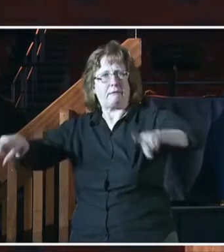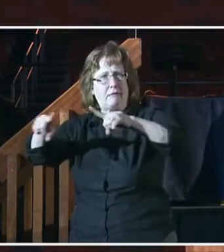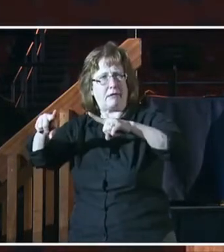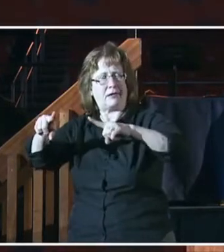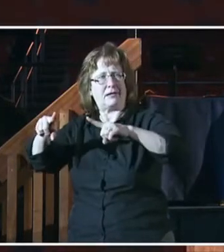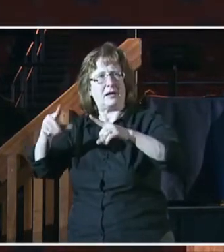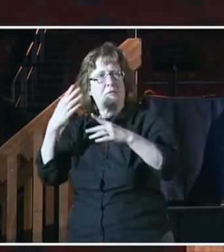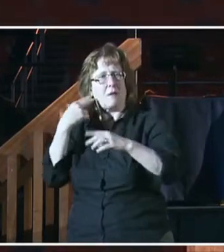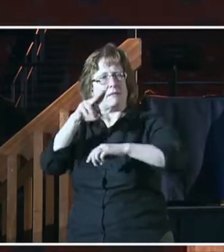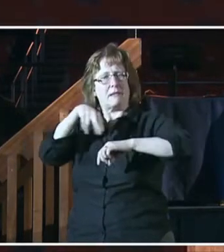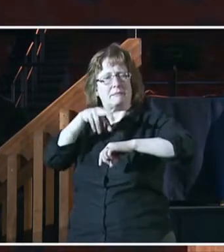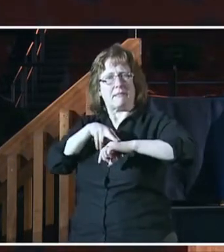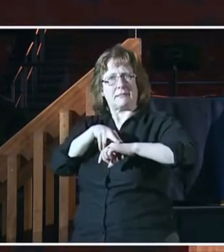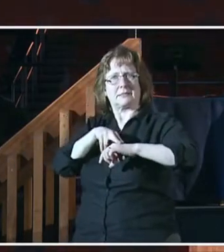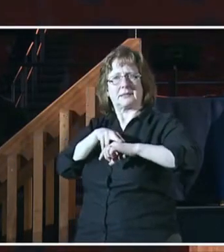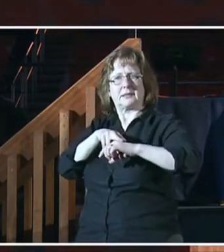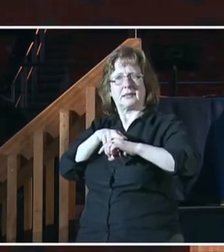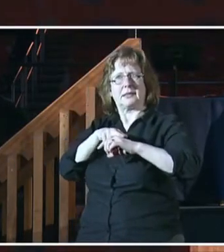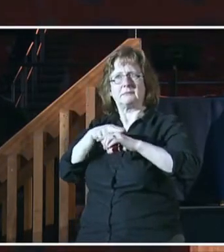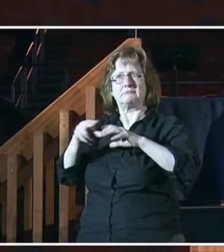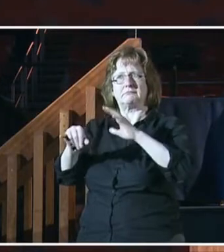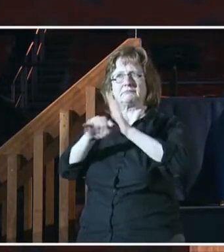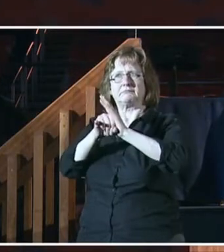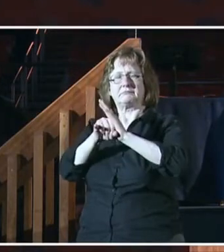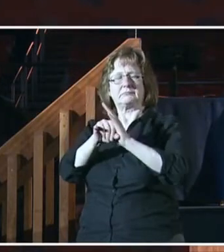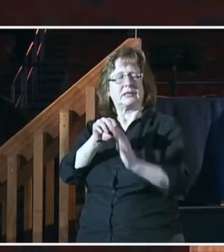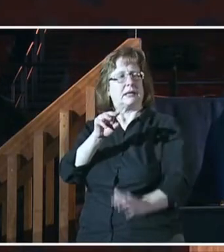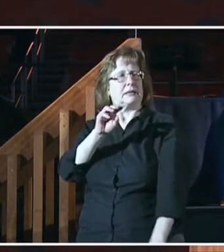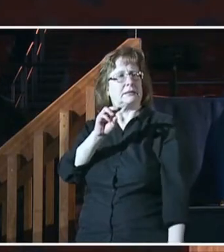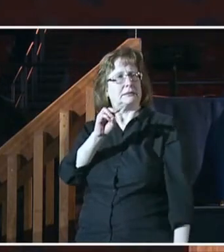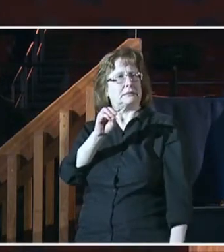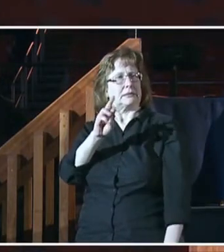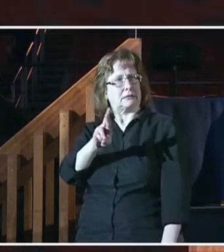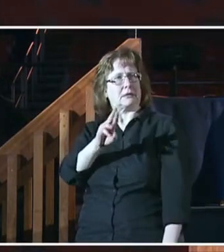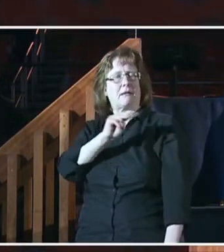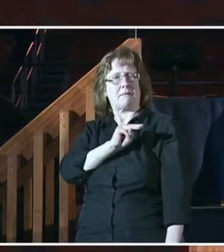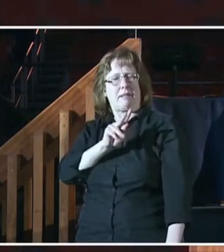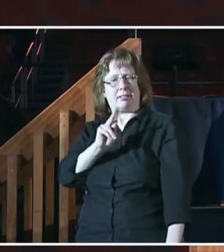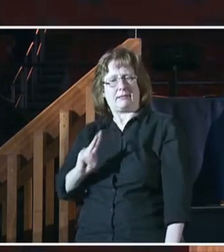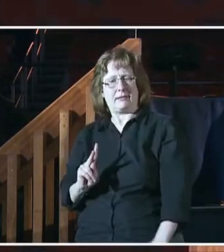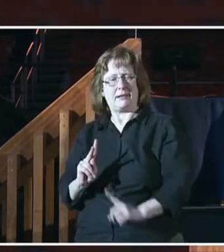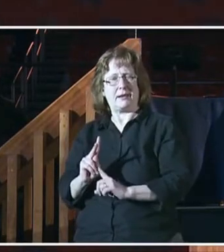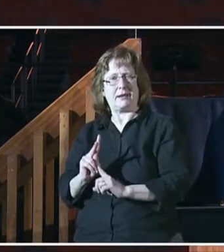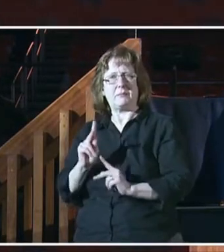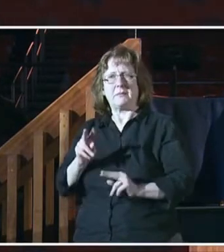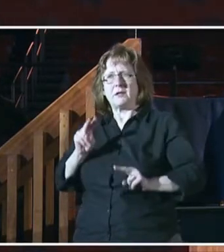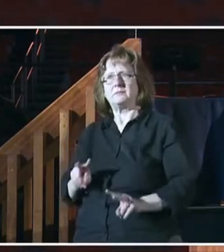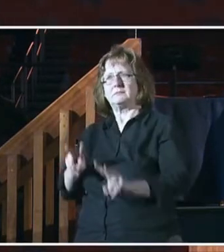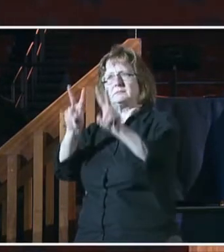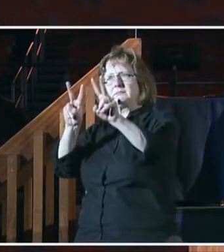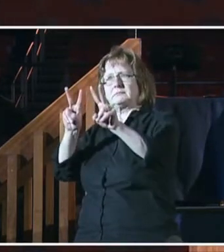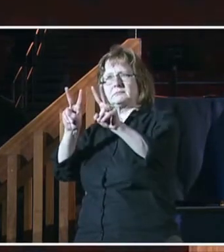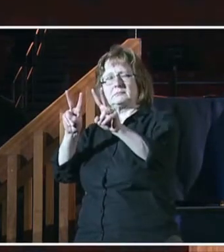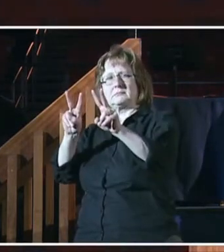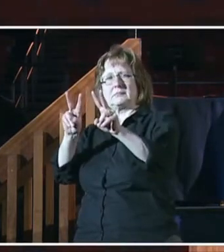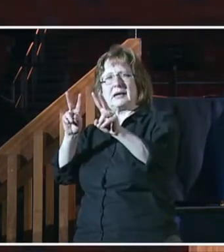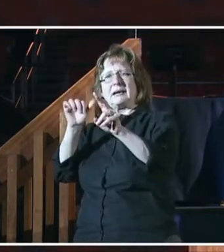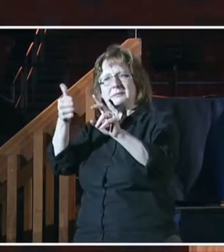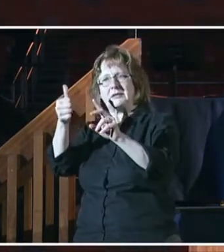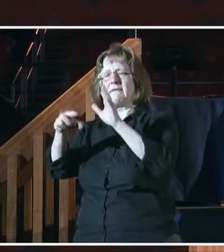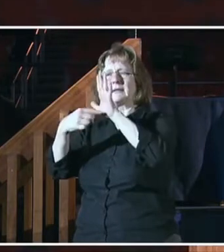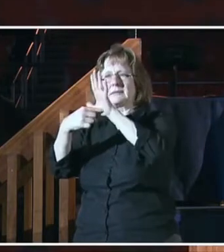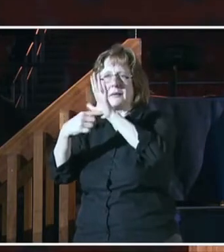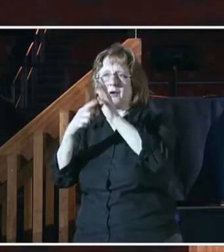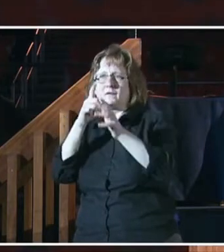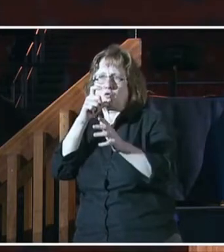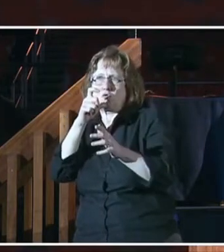of our nation's most cherished icons. Reverend Dr. Martin Luther King is looked to as an example for today's leaders and